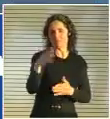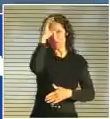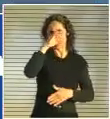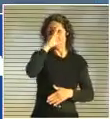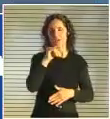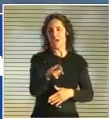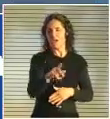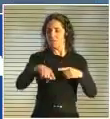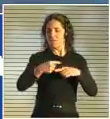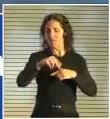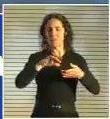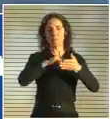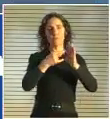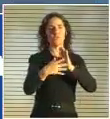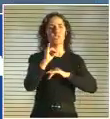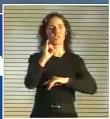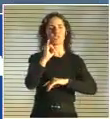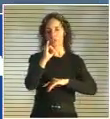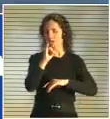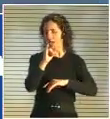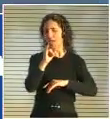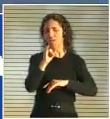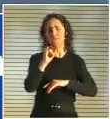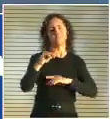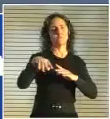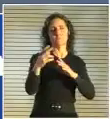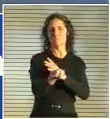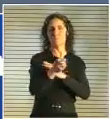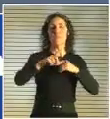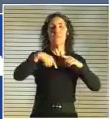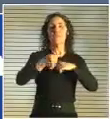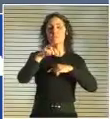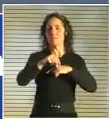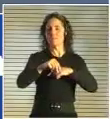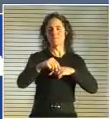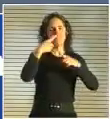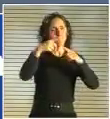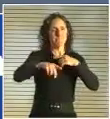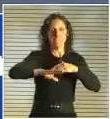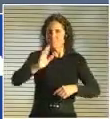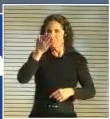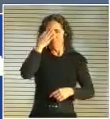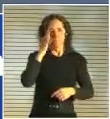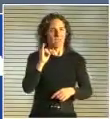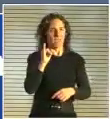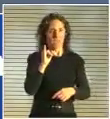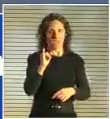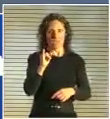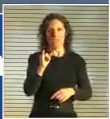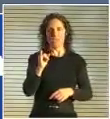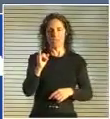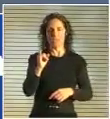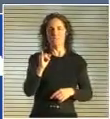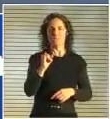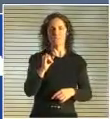And just to conclude, I think there's some key learnings from SeaBOS that I think could perhaps be of interest